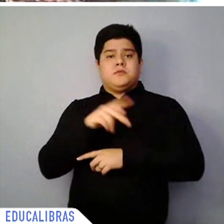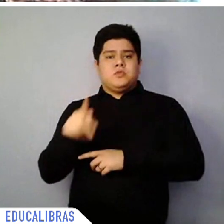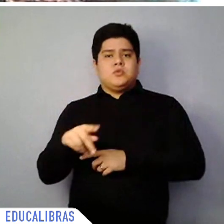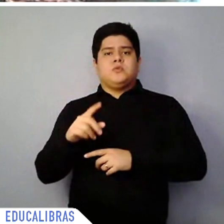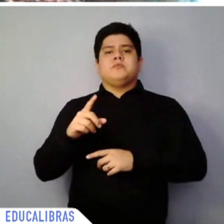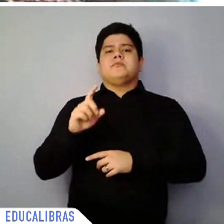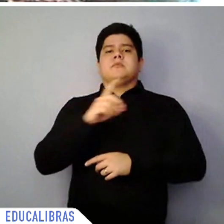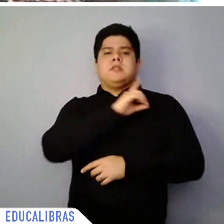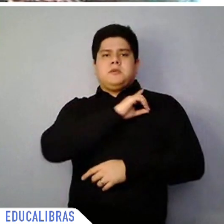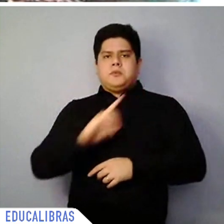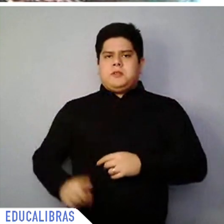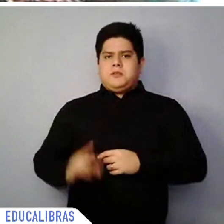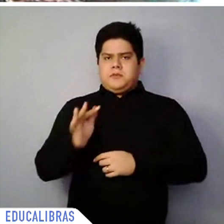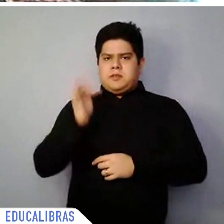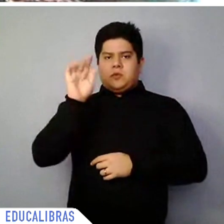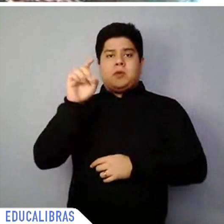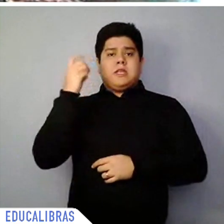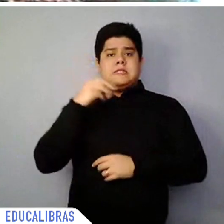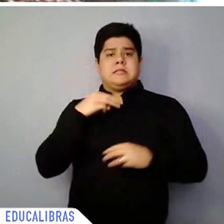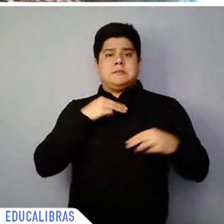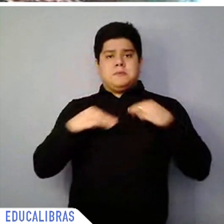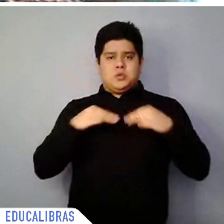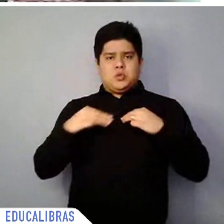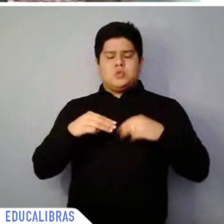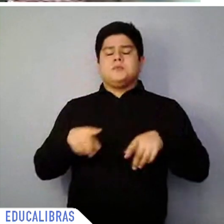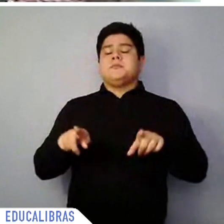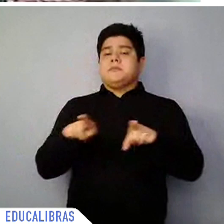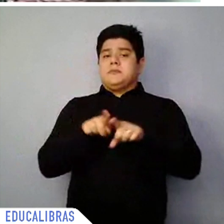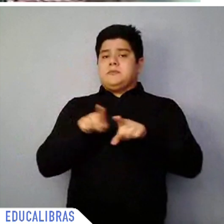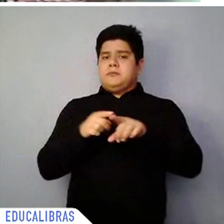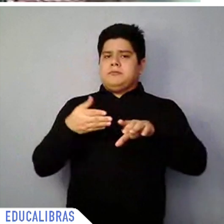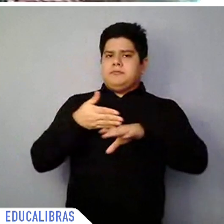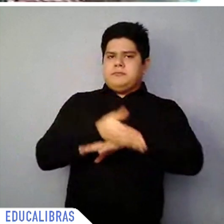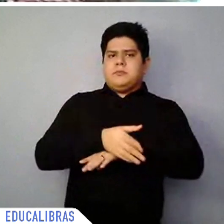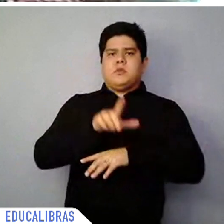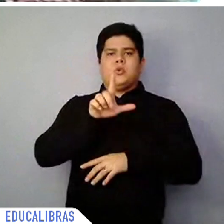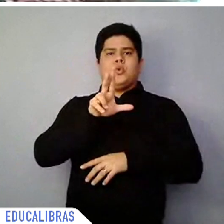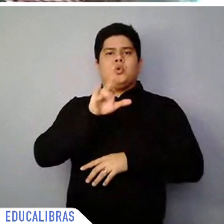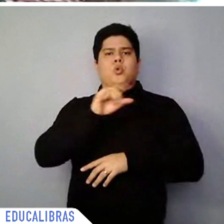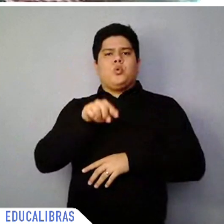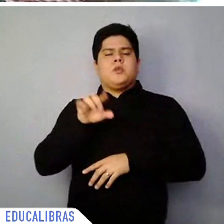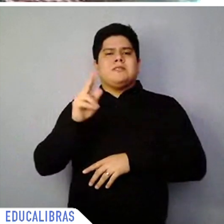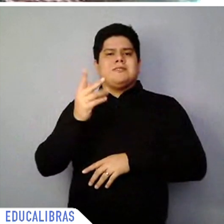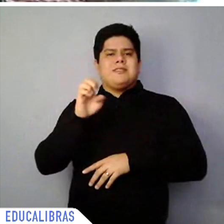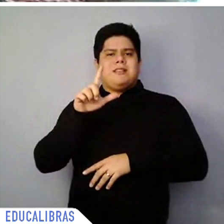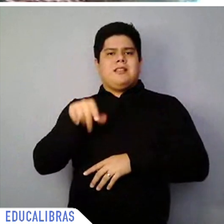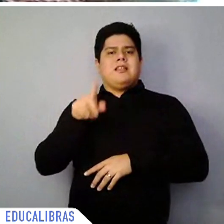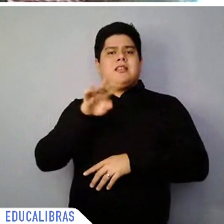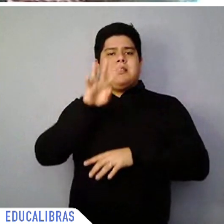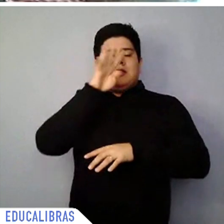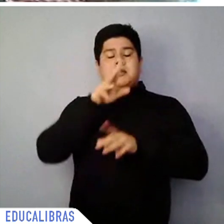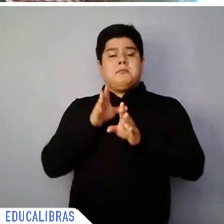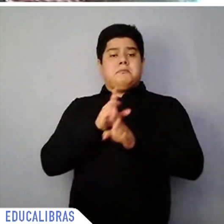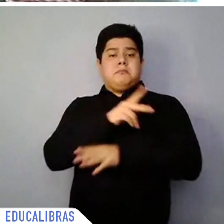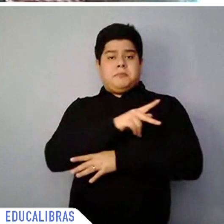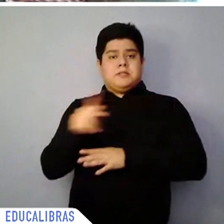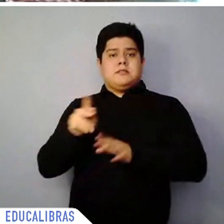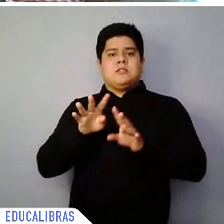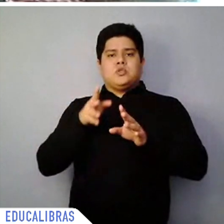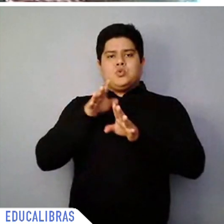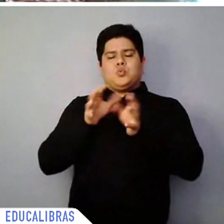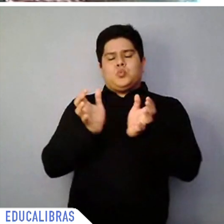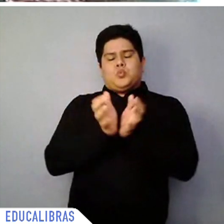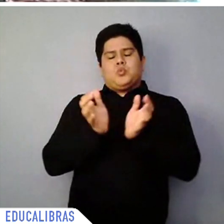Alexandre Padilha is a doctor, university professor. He's also a federal representative. We also have Luiza